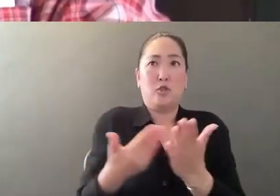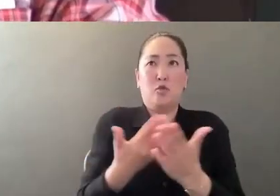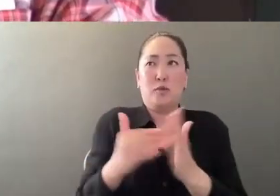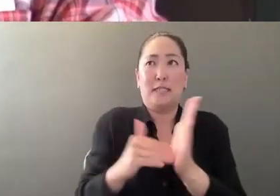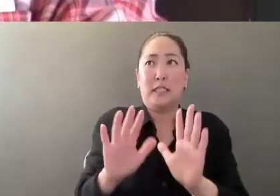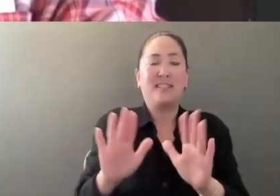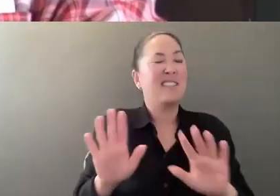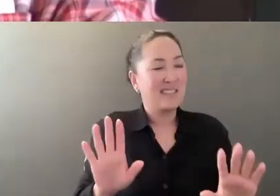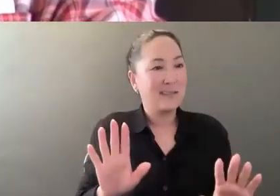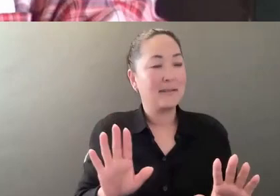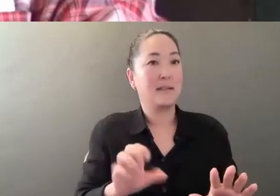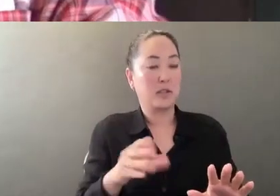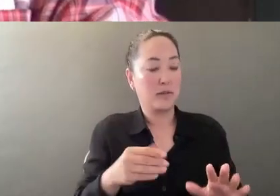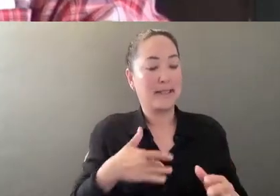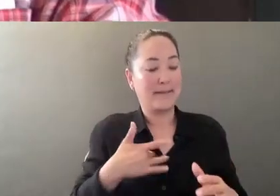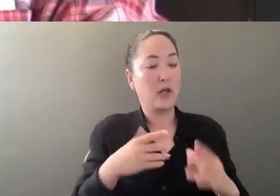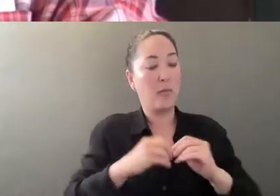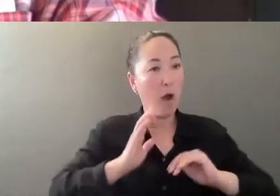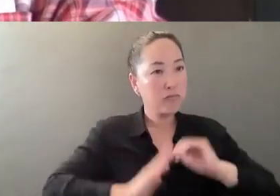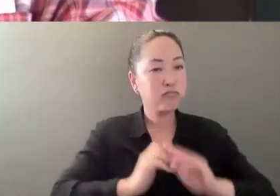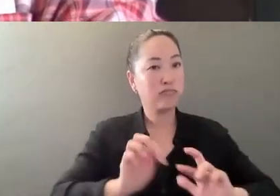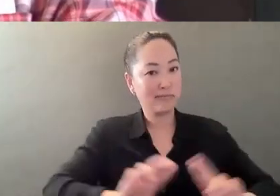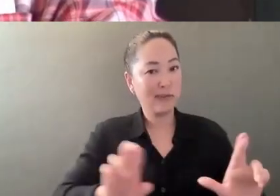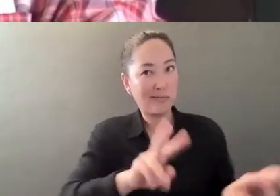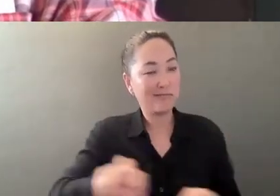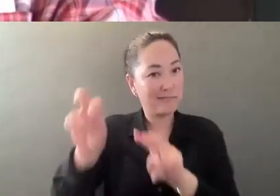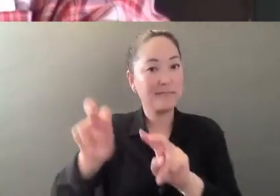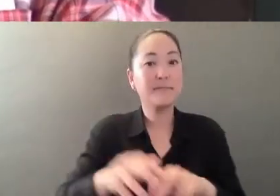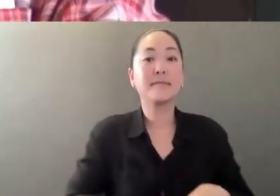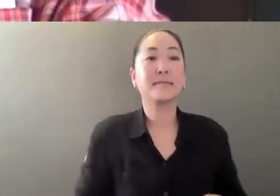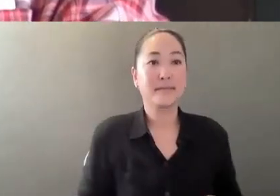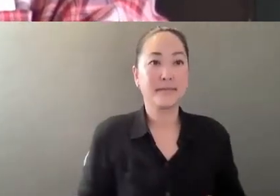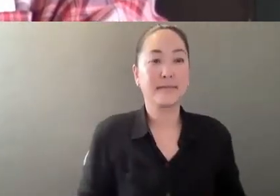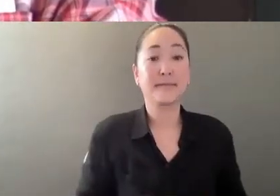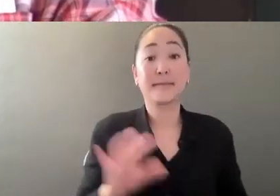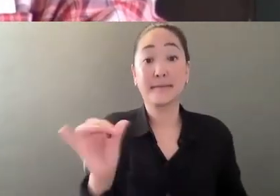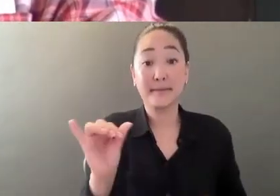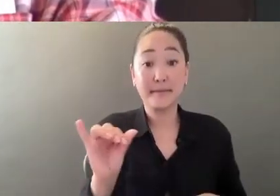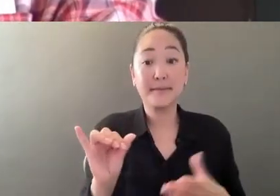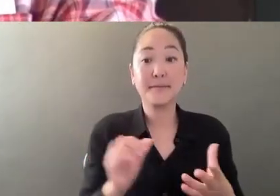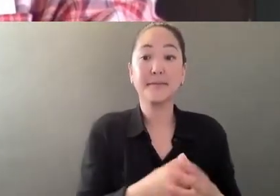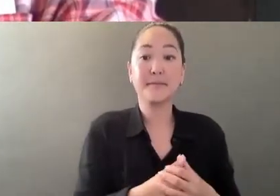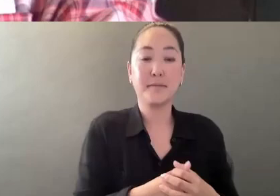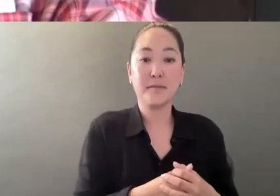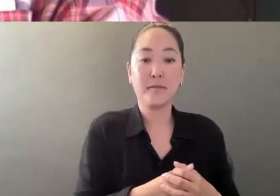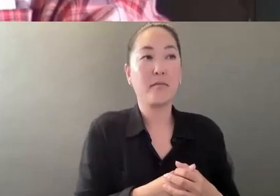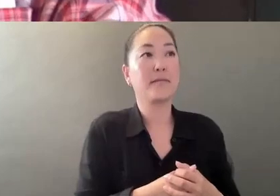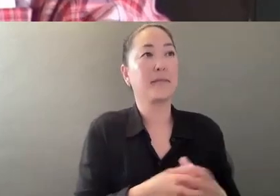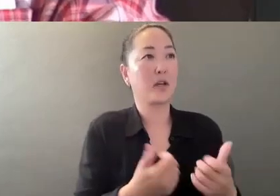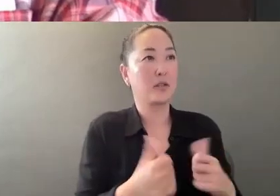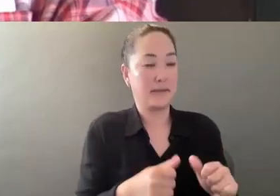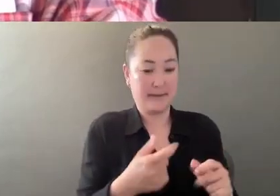There's currently, speaking of RCTs, an RCTs under process to look at specific supports